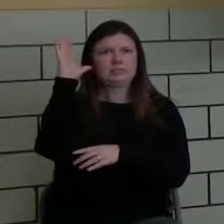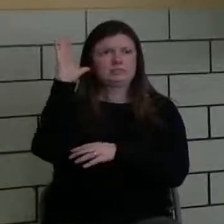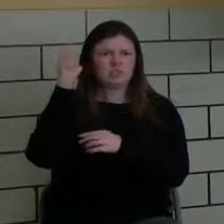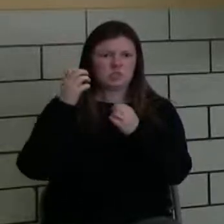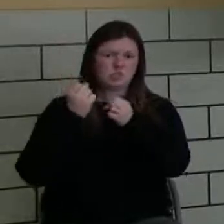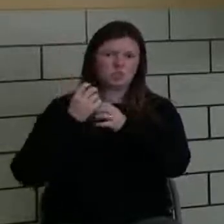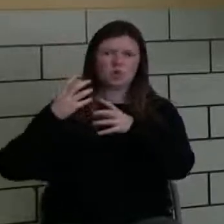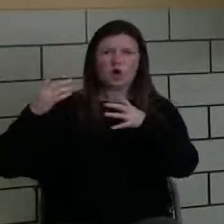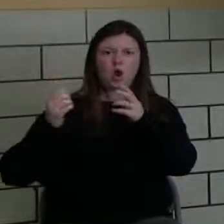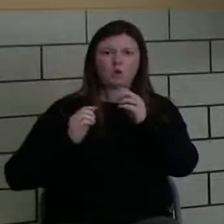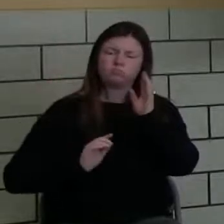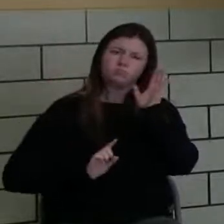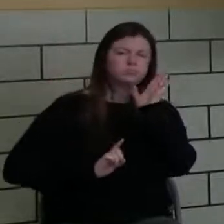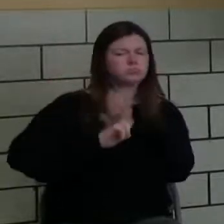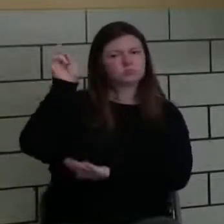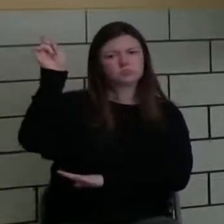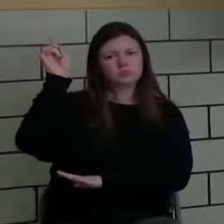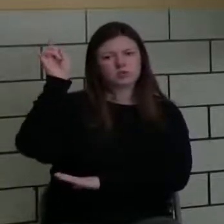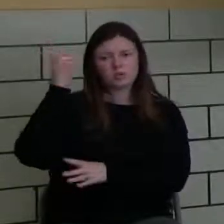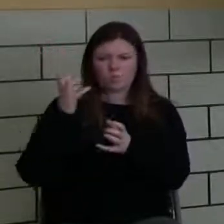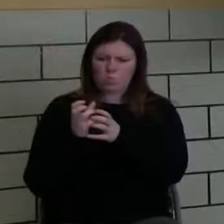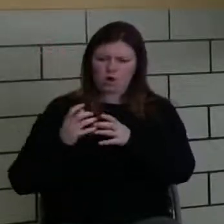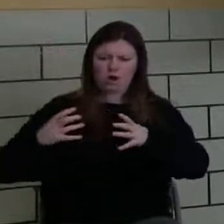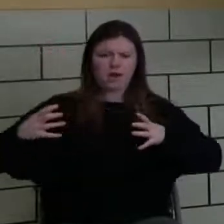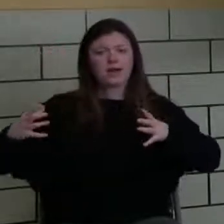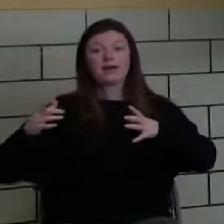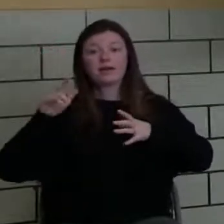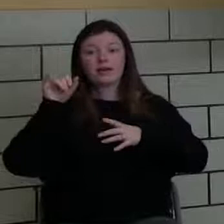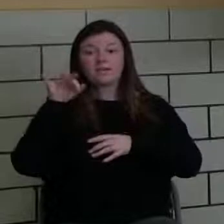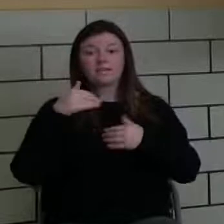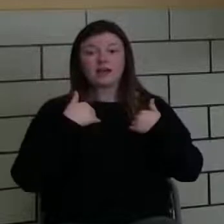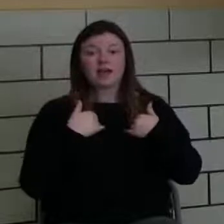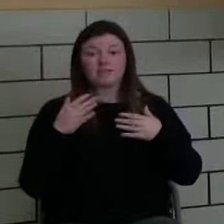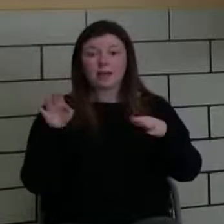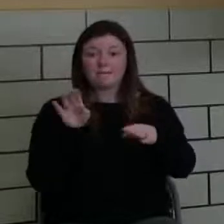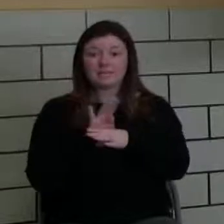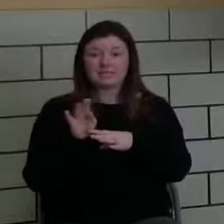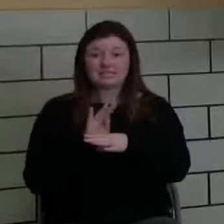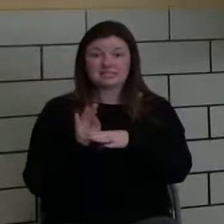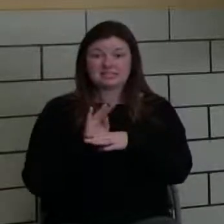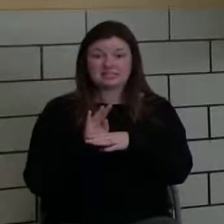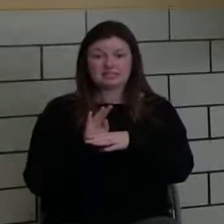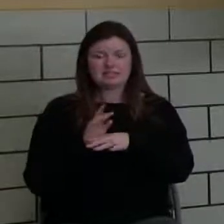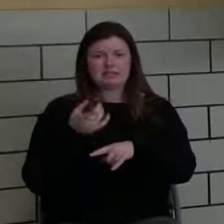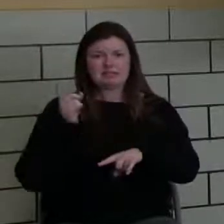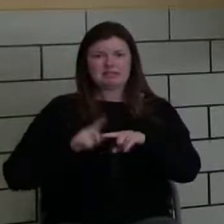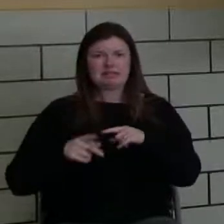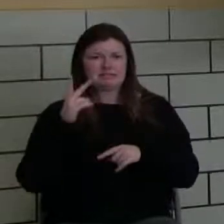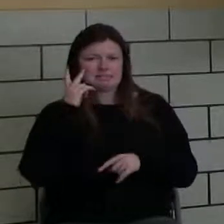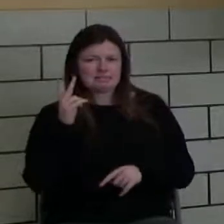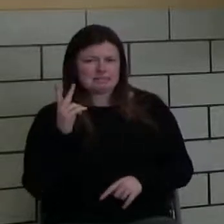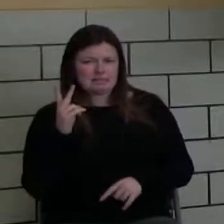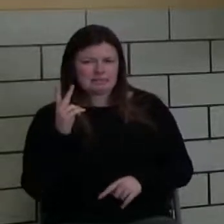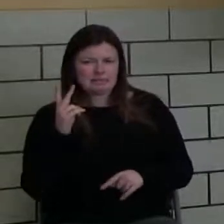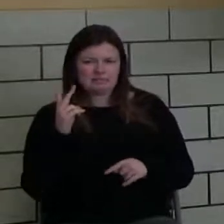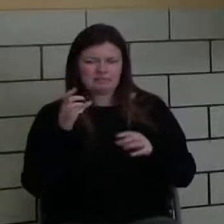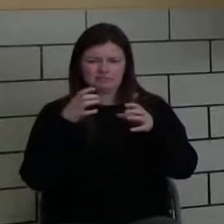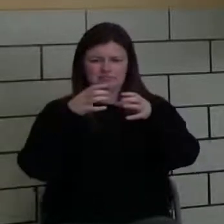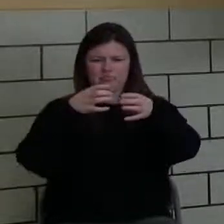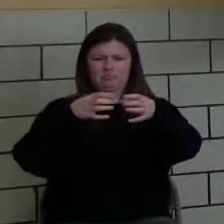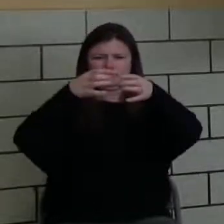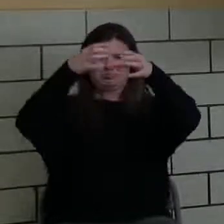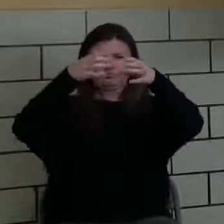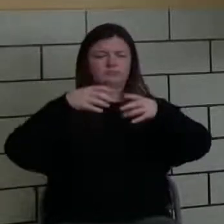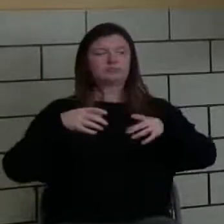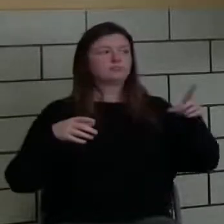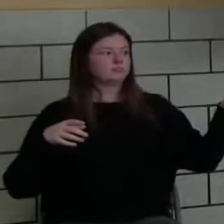if you've got a business downtown, signage you can't see until you're right in front of that building. Yeah, so that's why we're trying to select